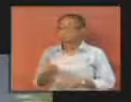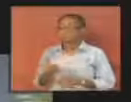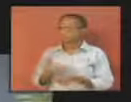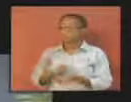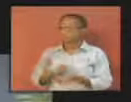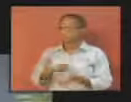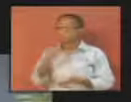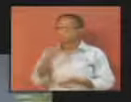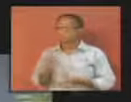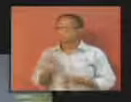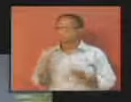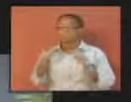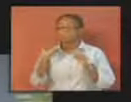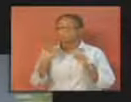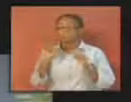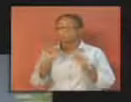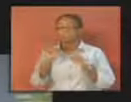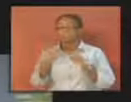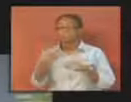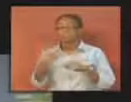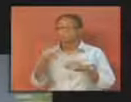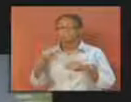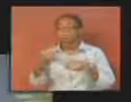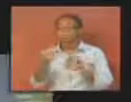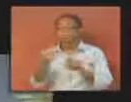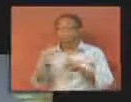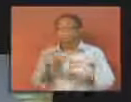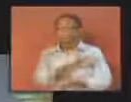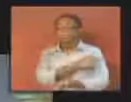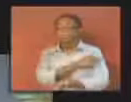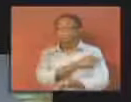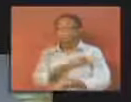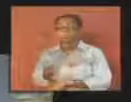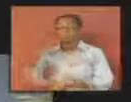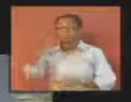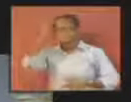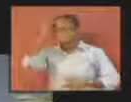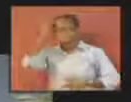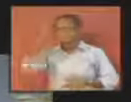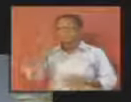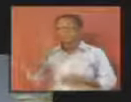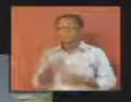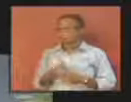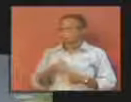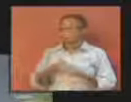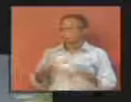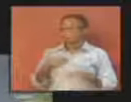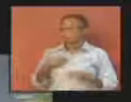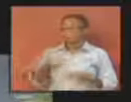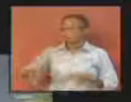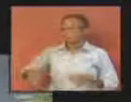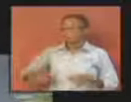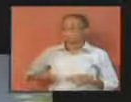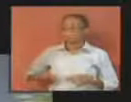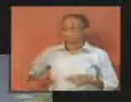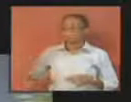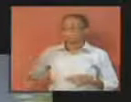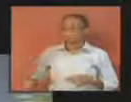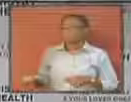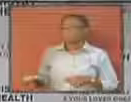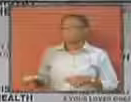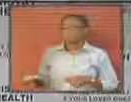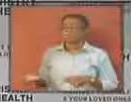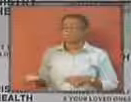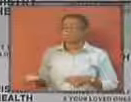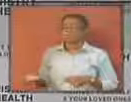place to deal with this? Is Children's Authority will be addressing it? How are you all dealing with a situation like this? Thank you. All right, let